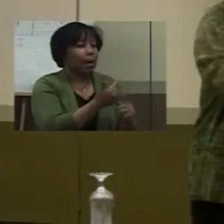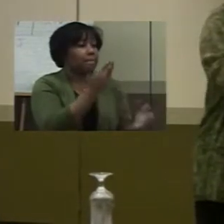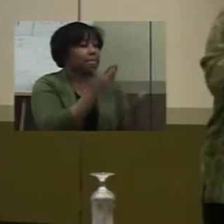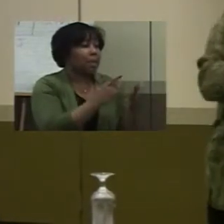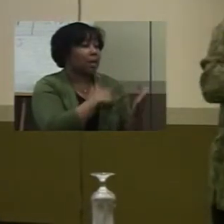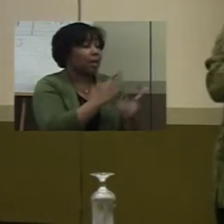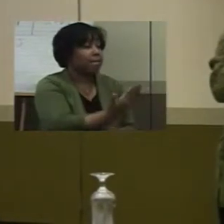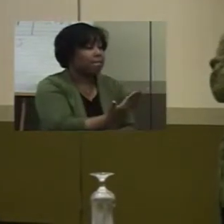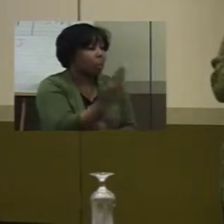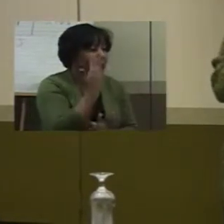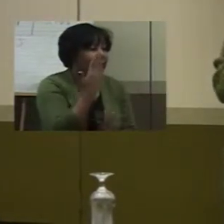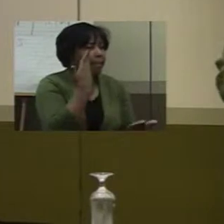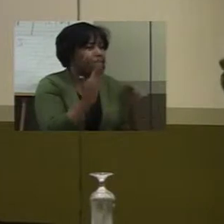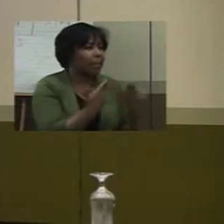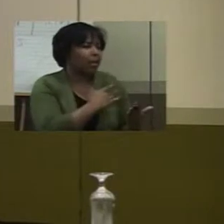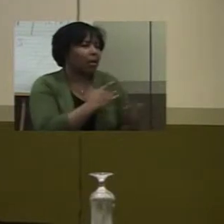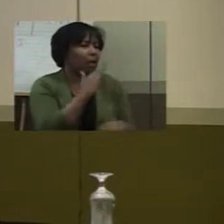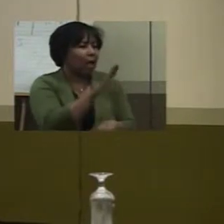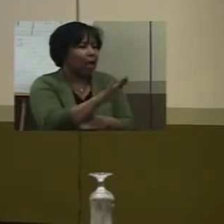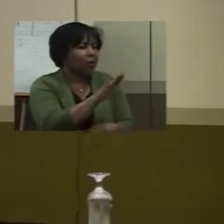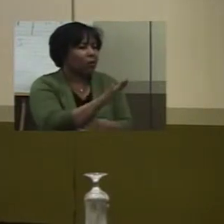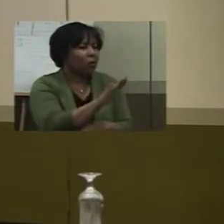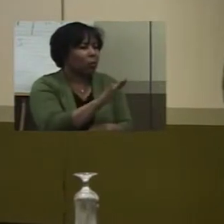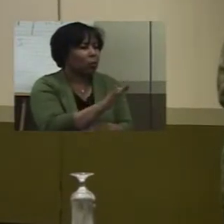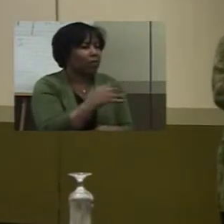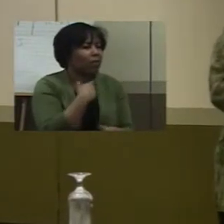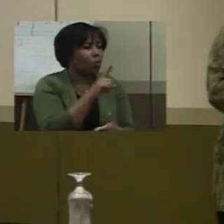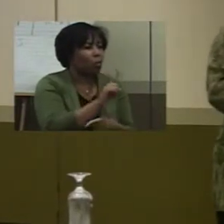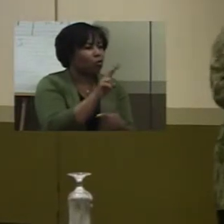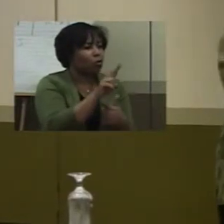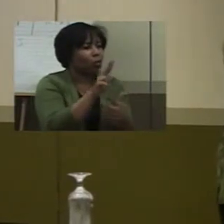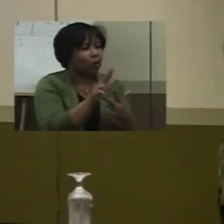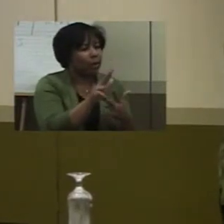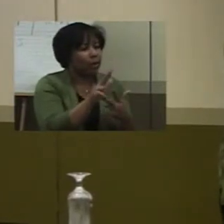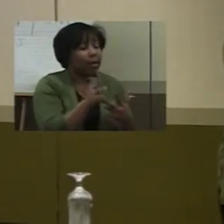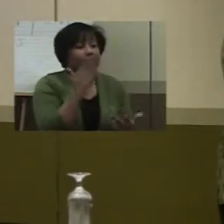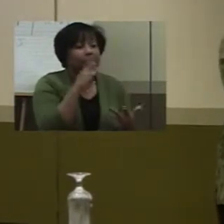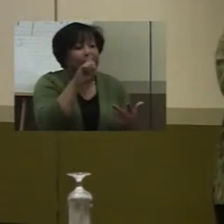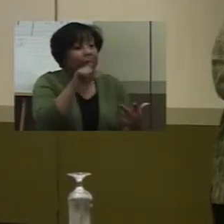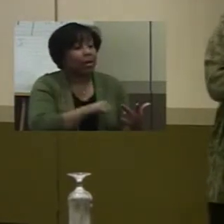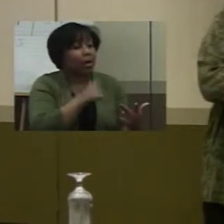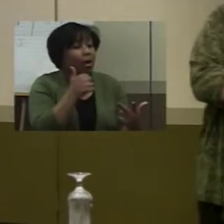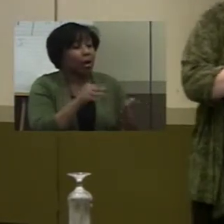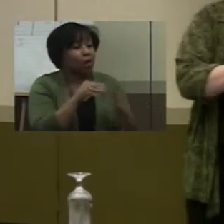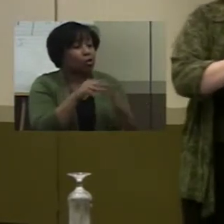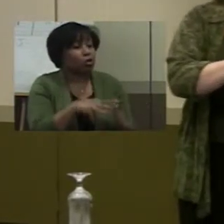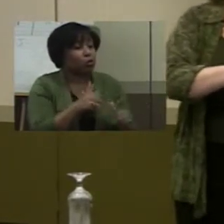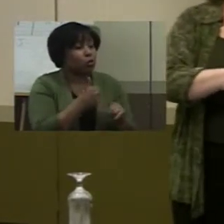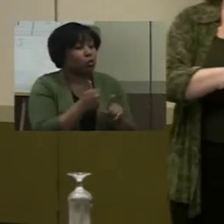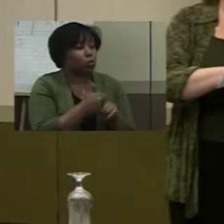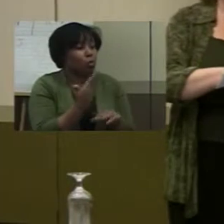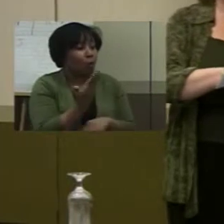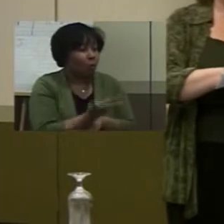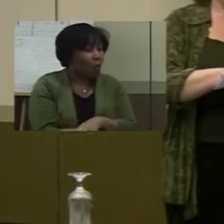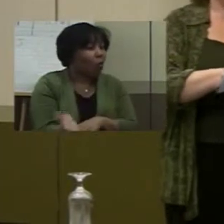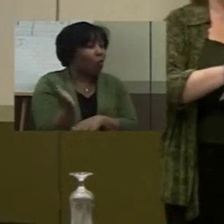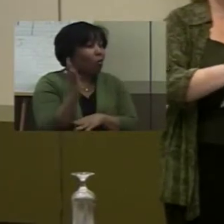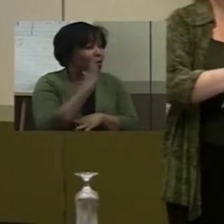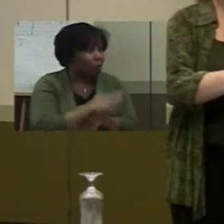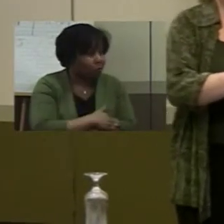in the morning and the afternoon, they get a 1, a 2, or a 3. Or maybe another student who, throughout the